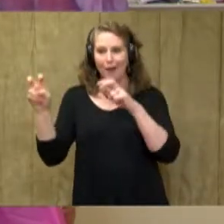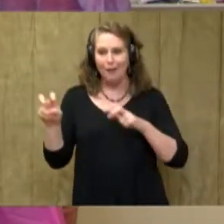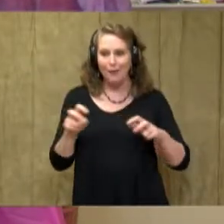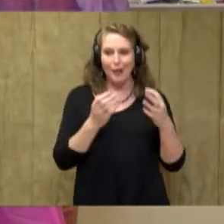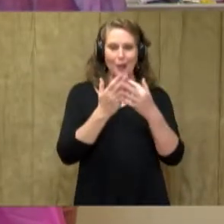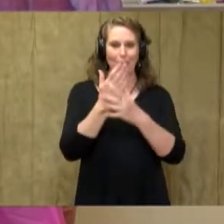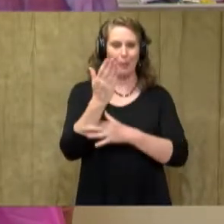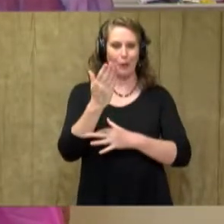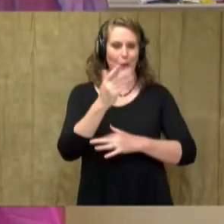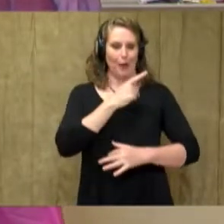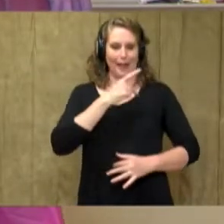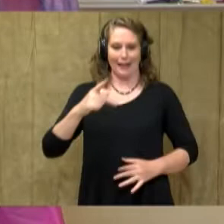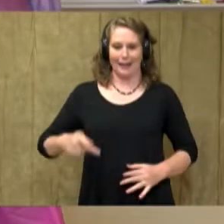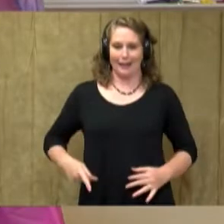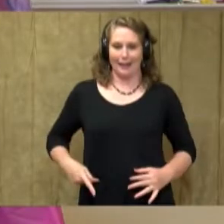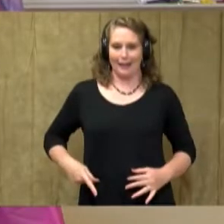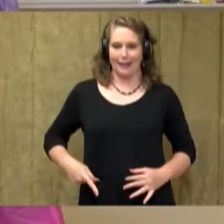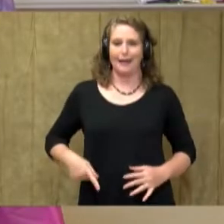through